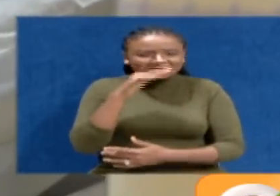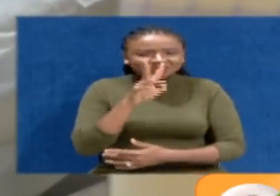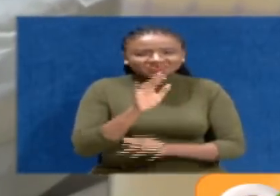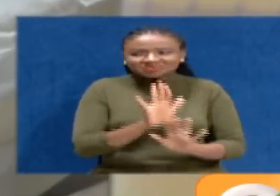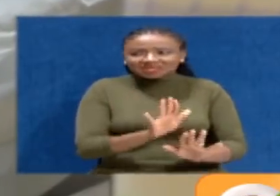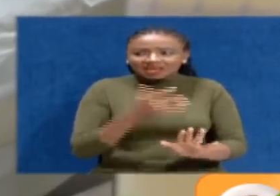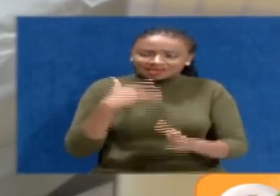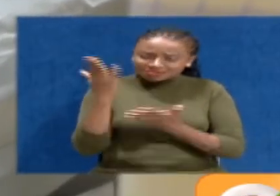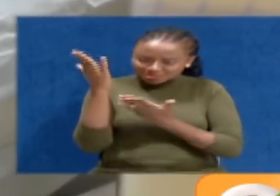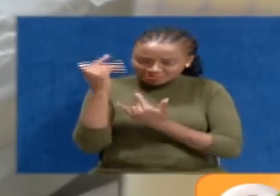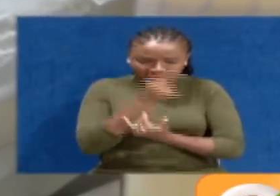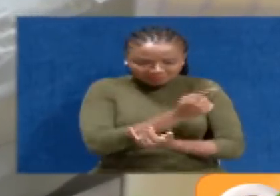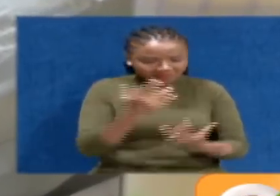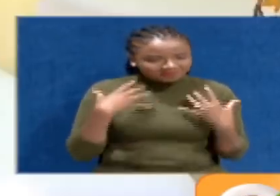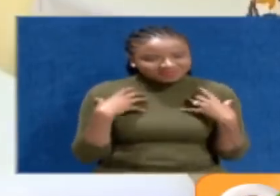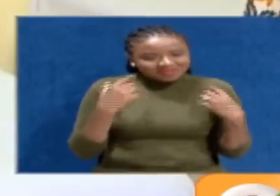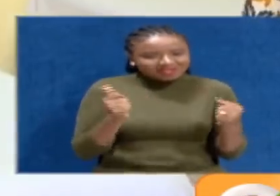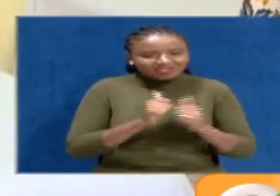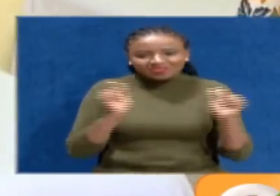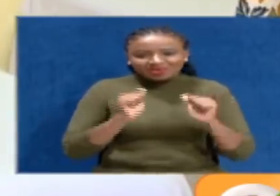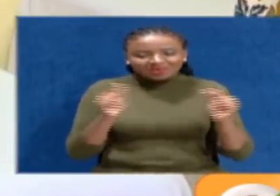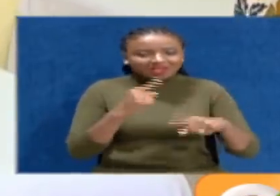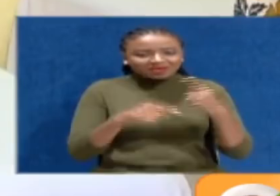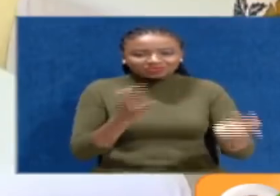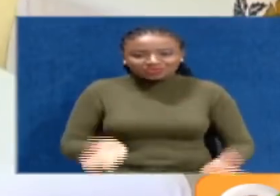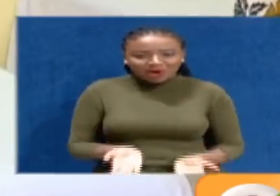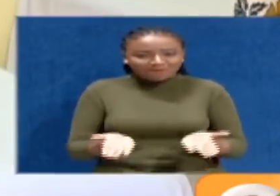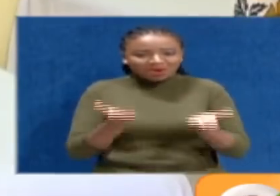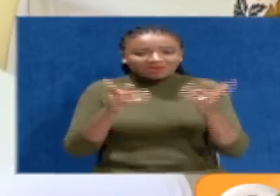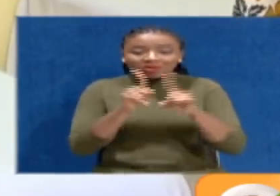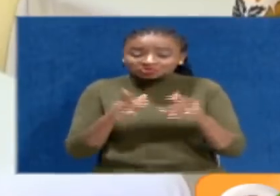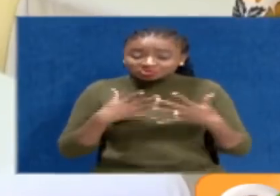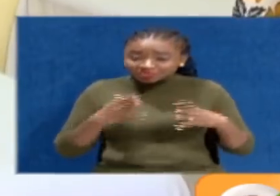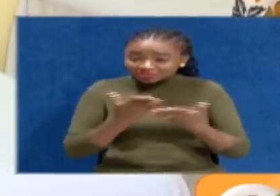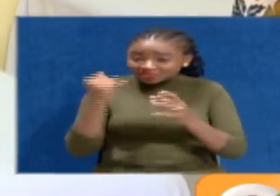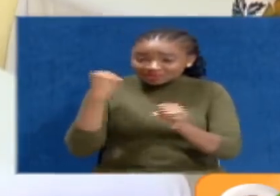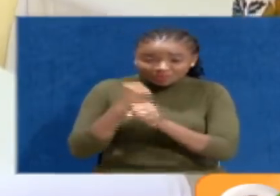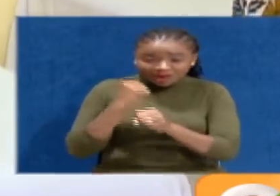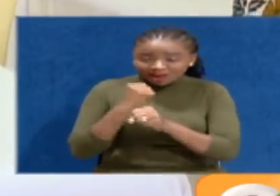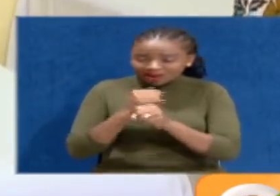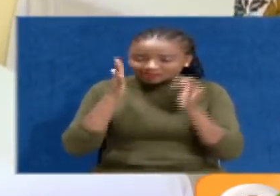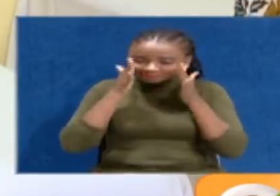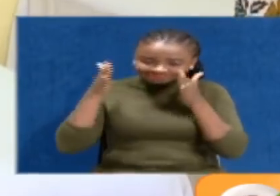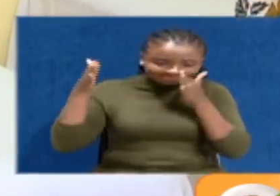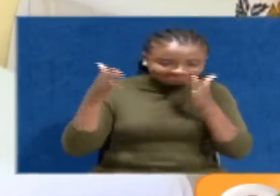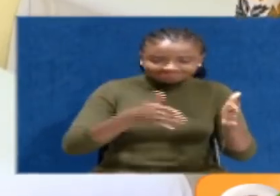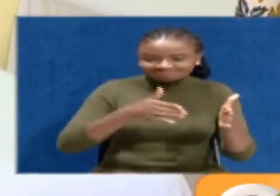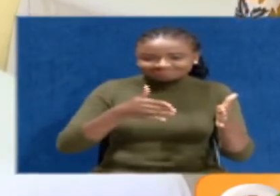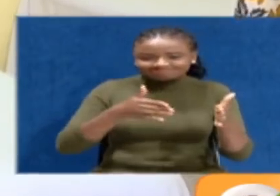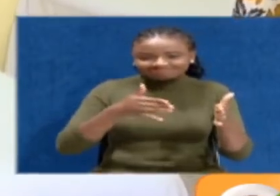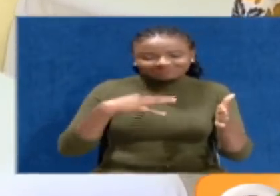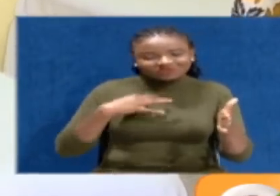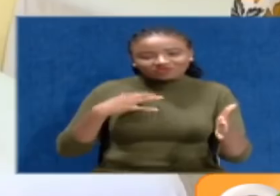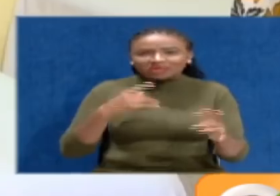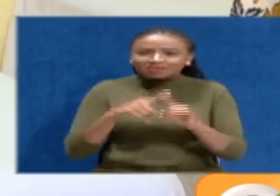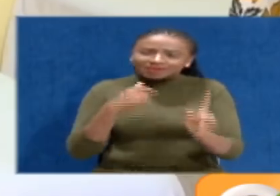that the patients will pull through and get better, while the employees will continue caring for them with unwavering dedication. I can't